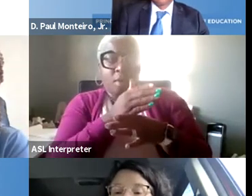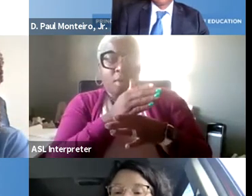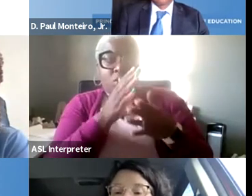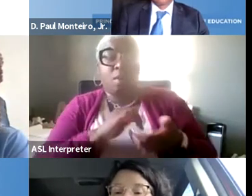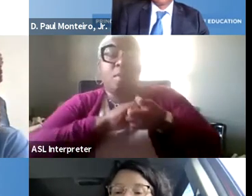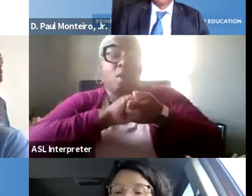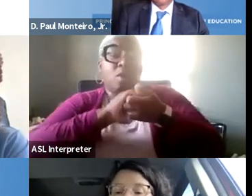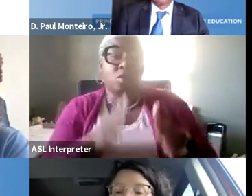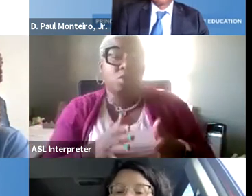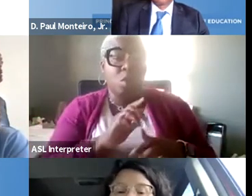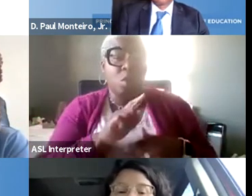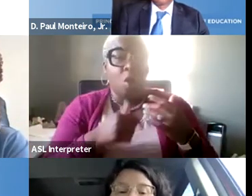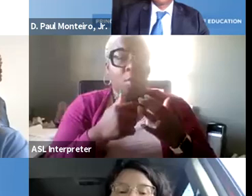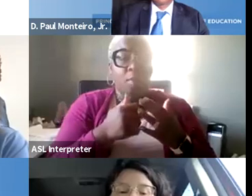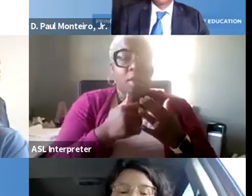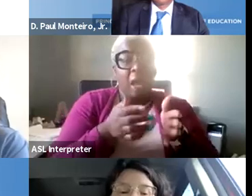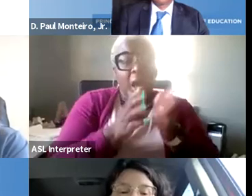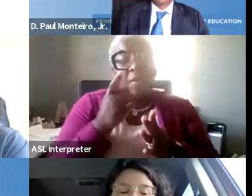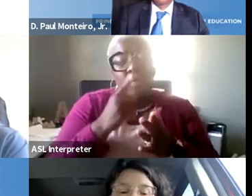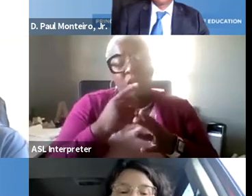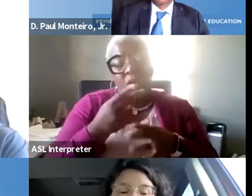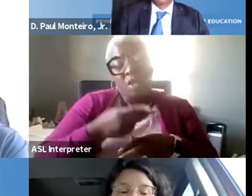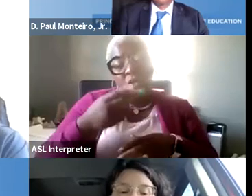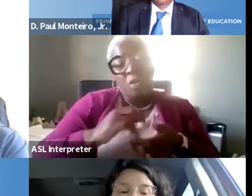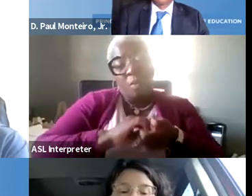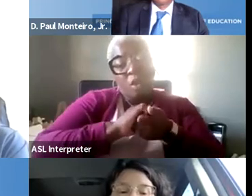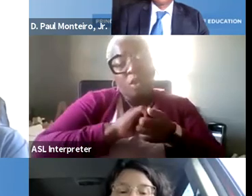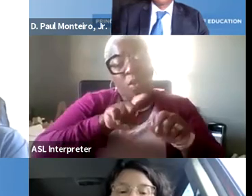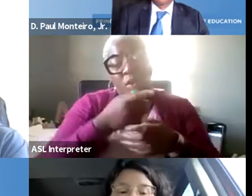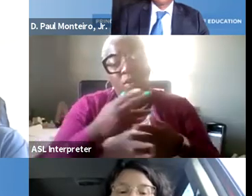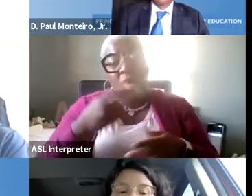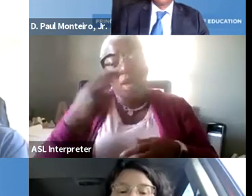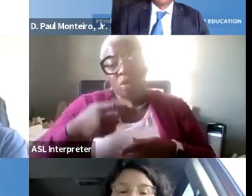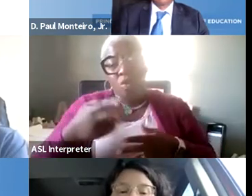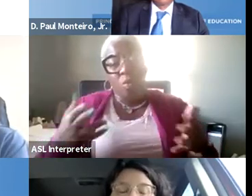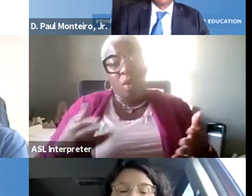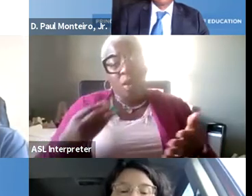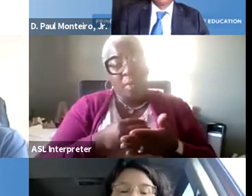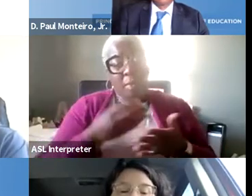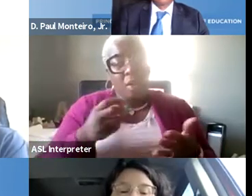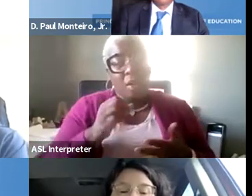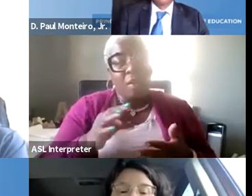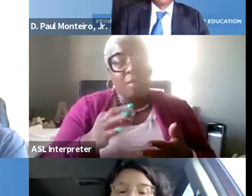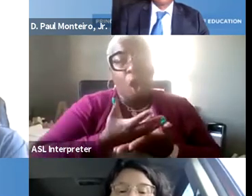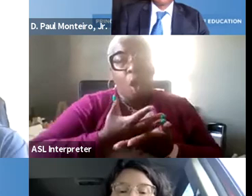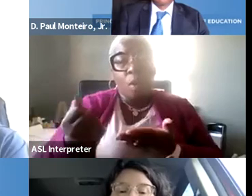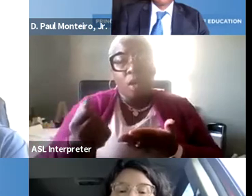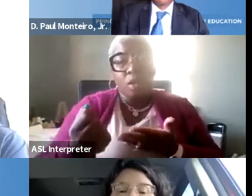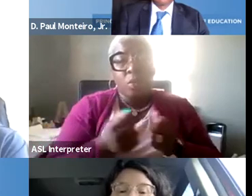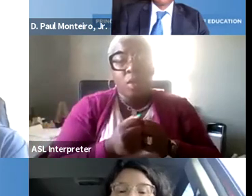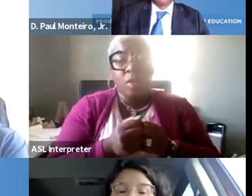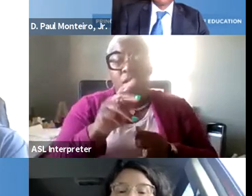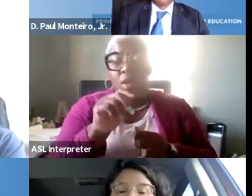We've all been lauded for this historic partnership, but the only thing historic about this is the amount of waste with our